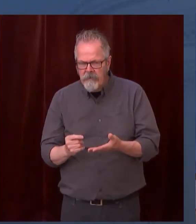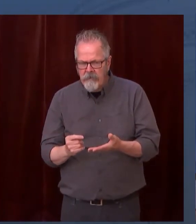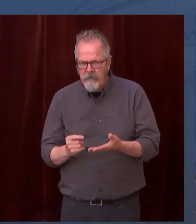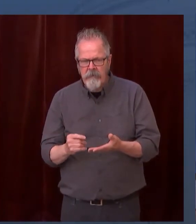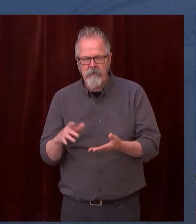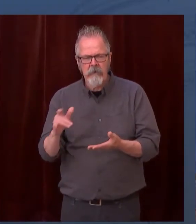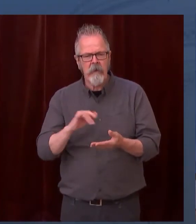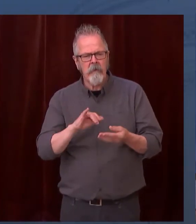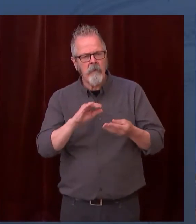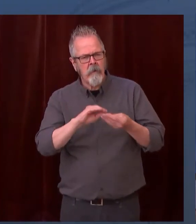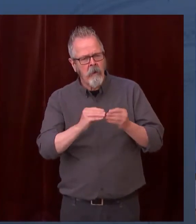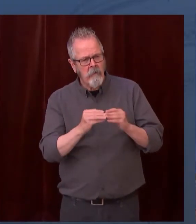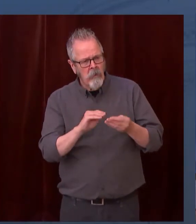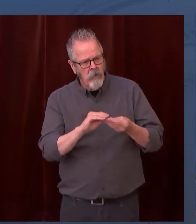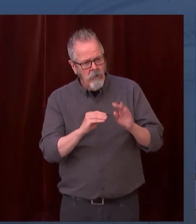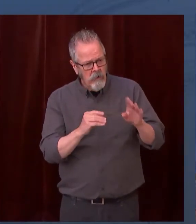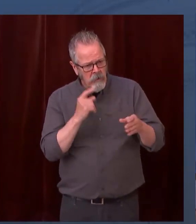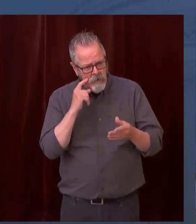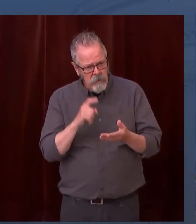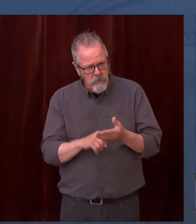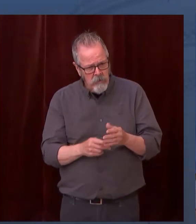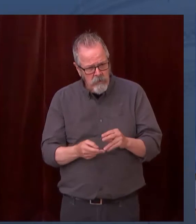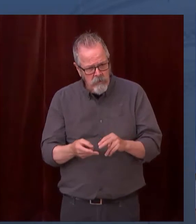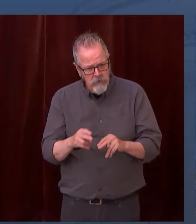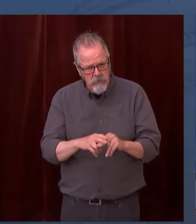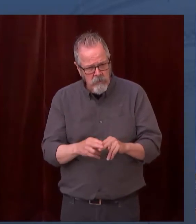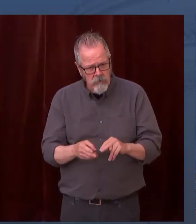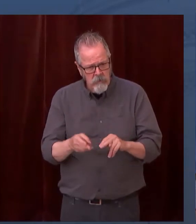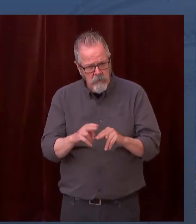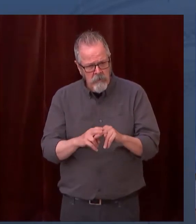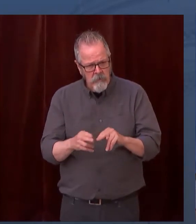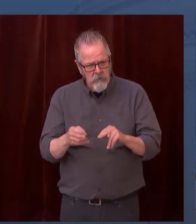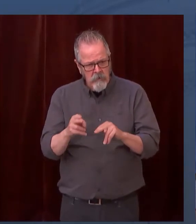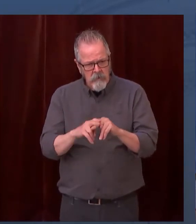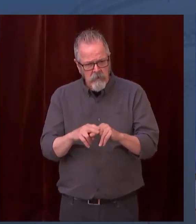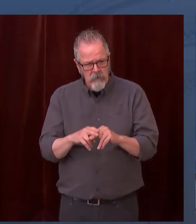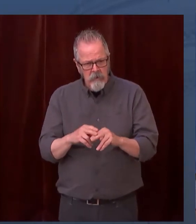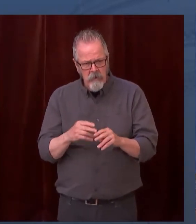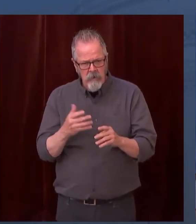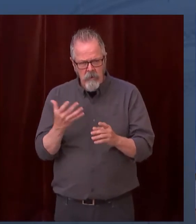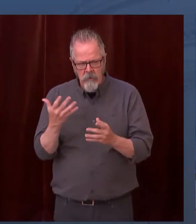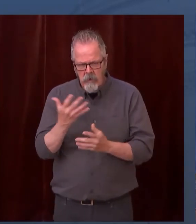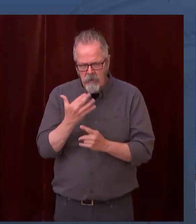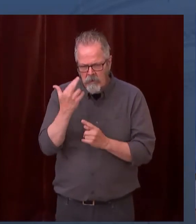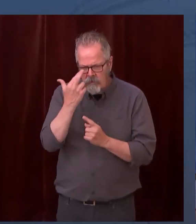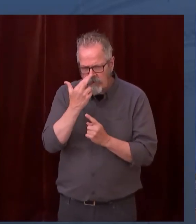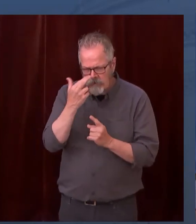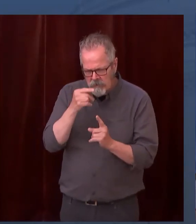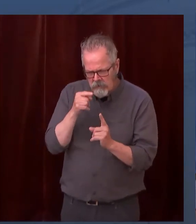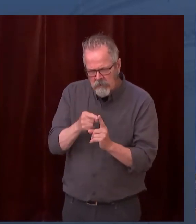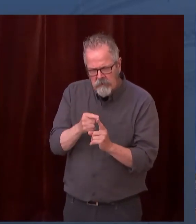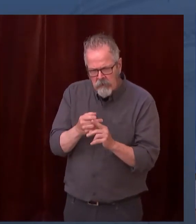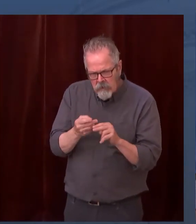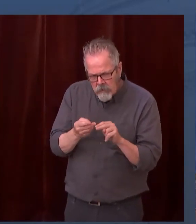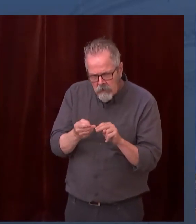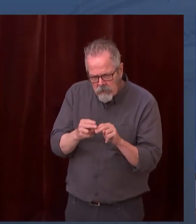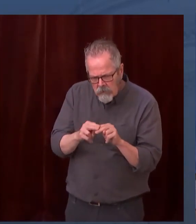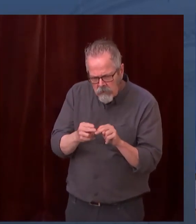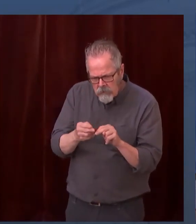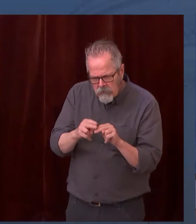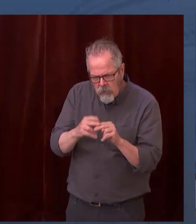of the state? John, would you like to address that? Well, I think as the